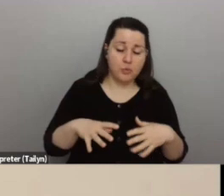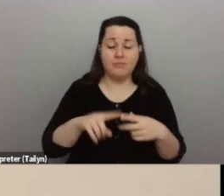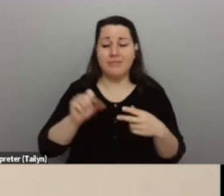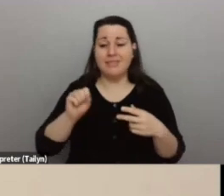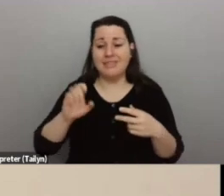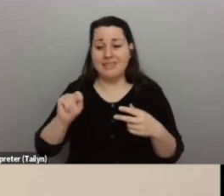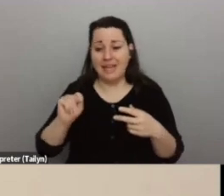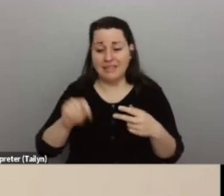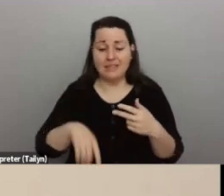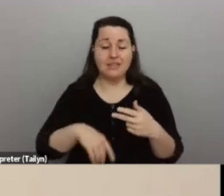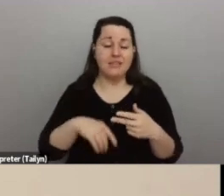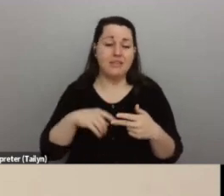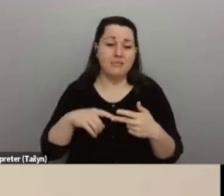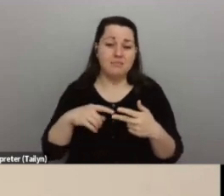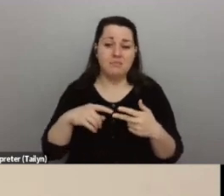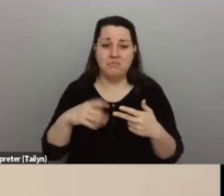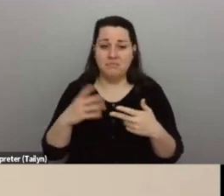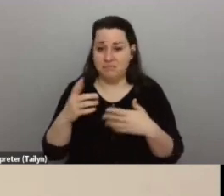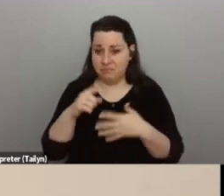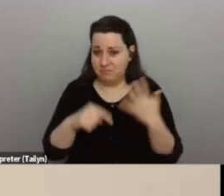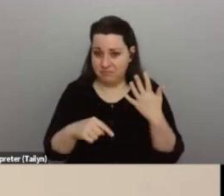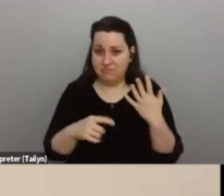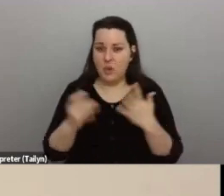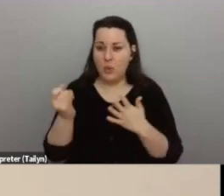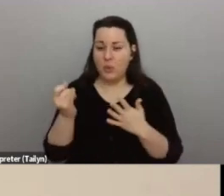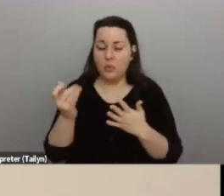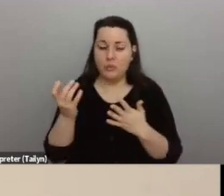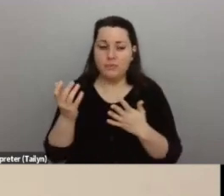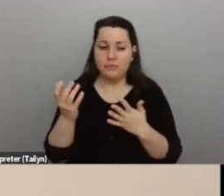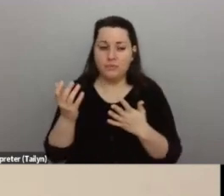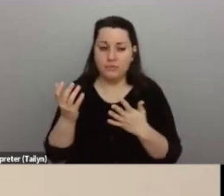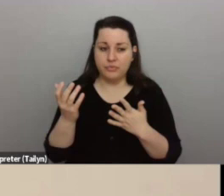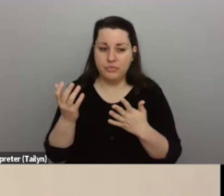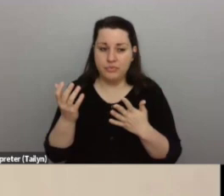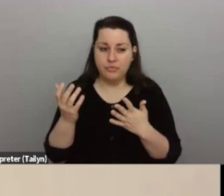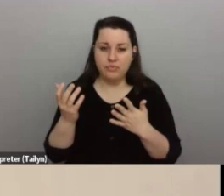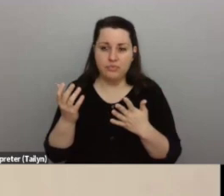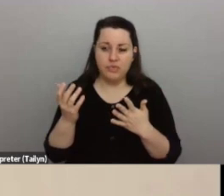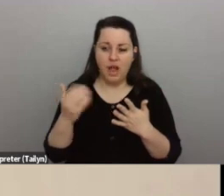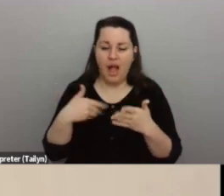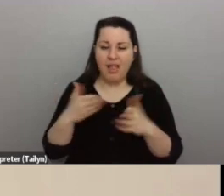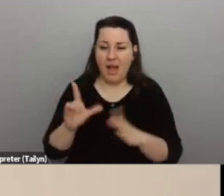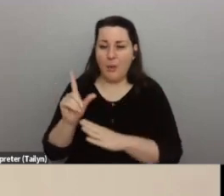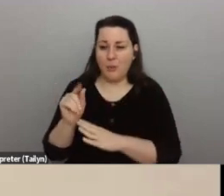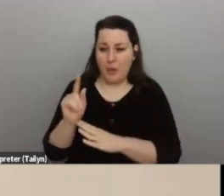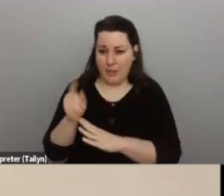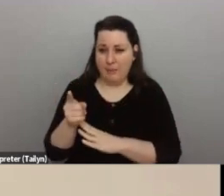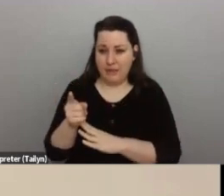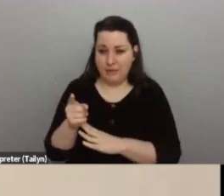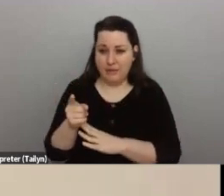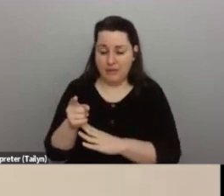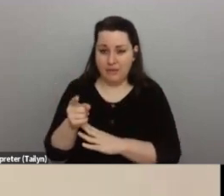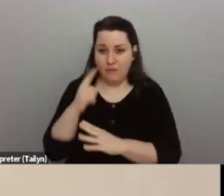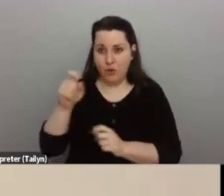sets, etc. So we can give at least 20 minutes for this,